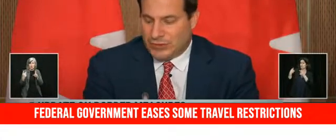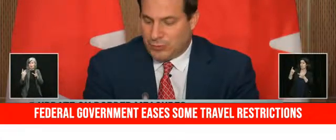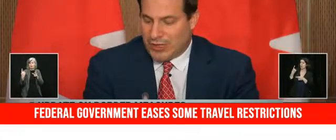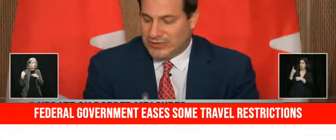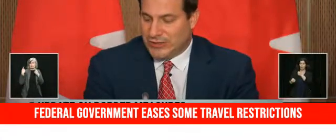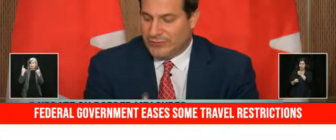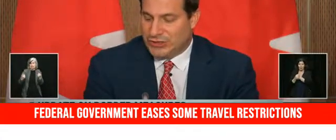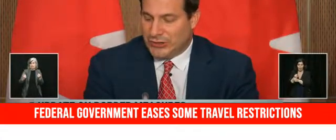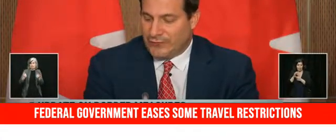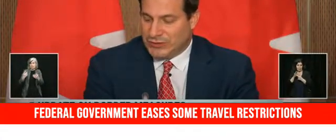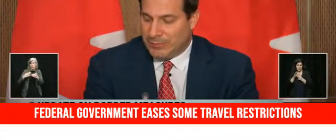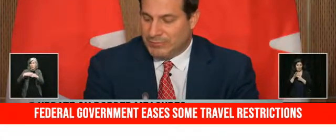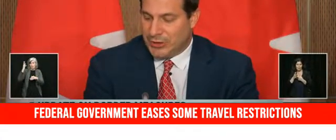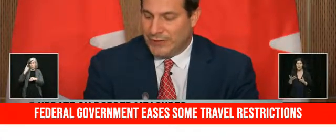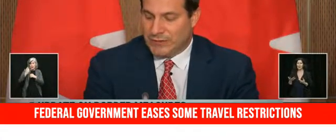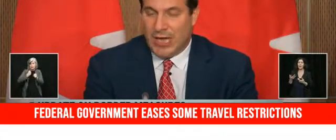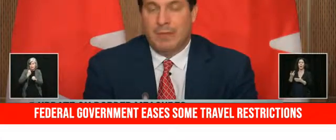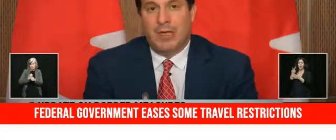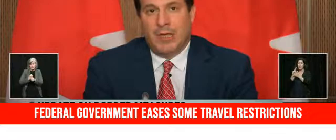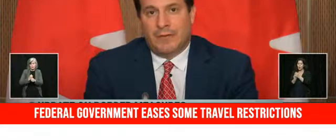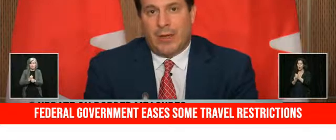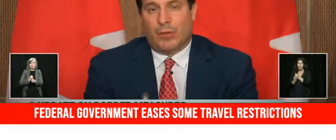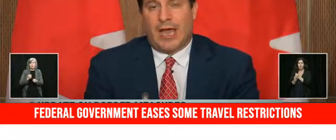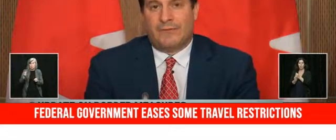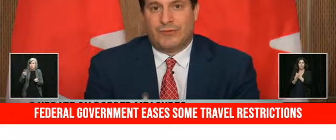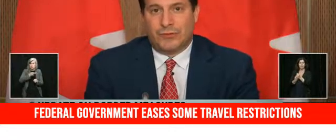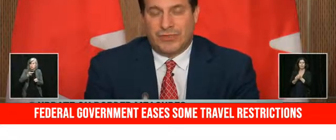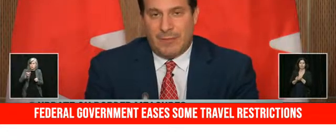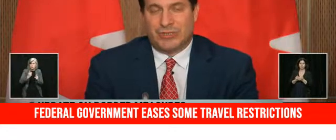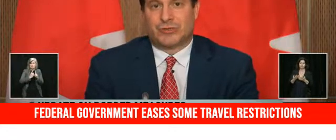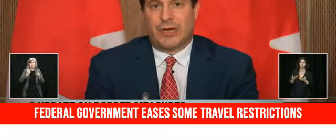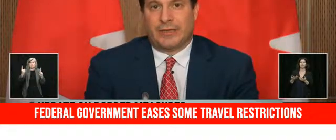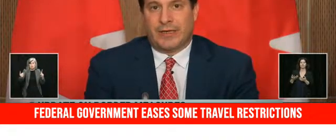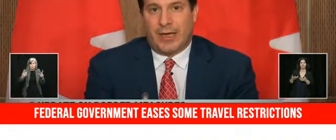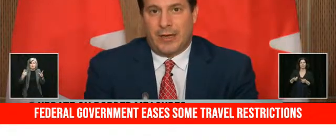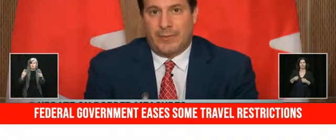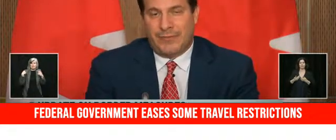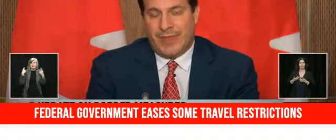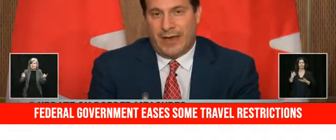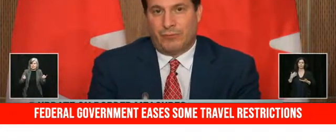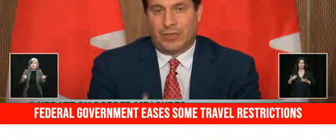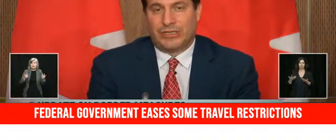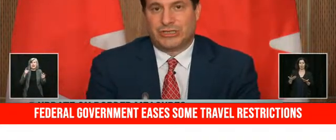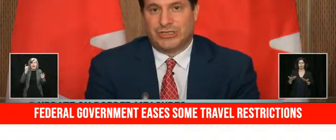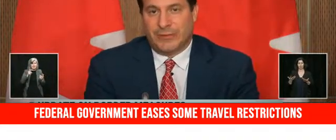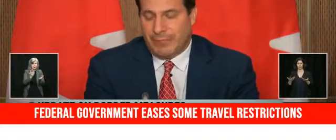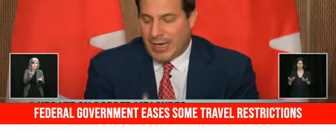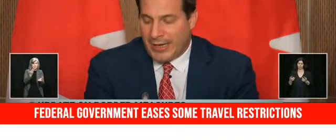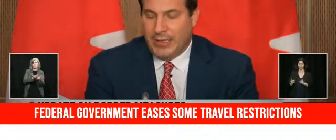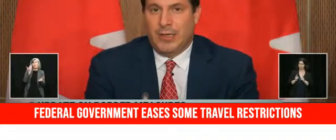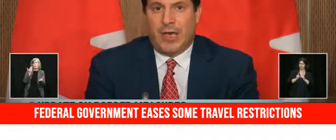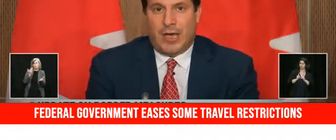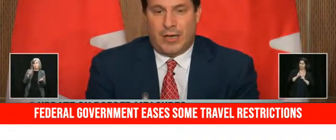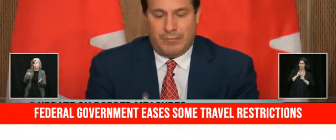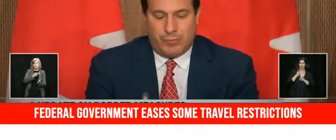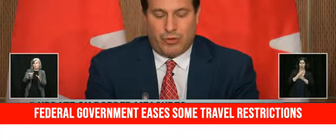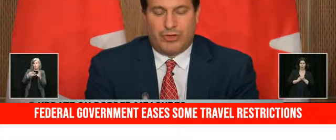the physical presence of each other for some period of time. They will have to demonstrate that relationship